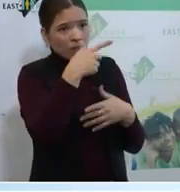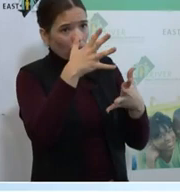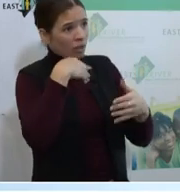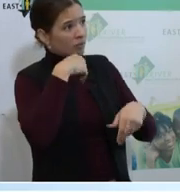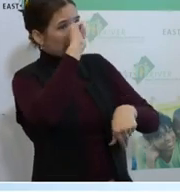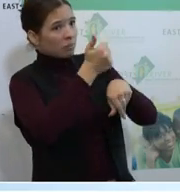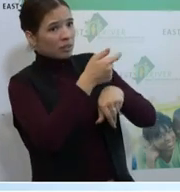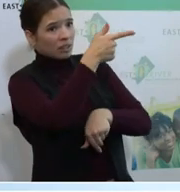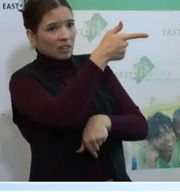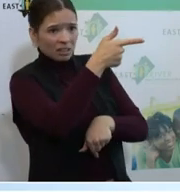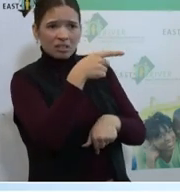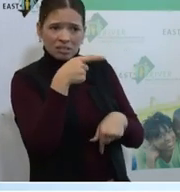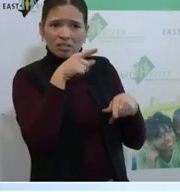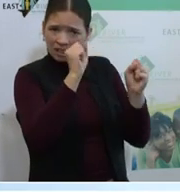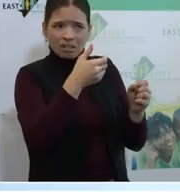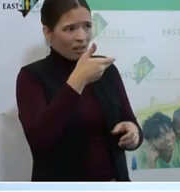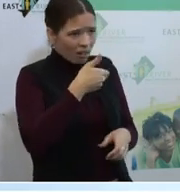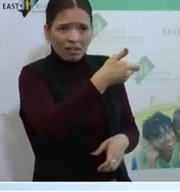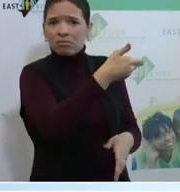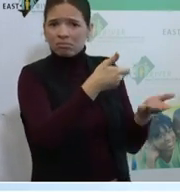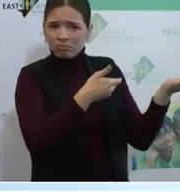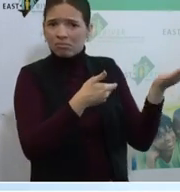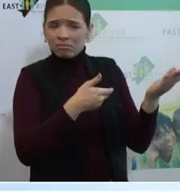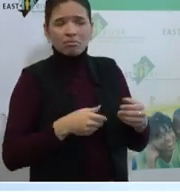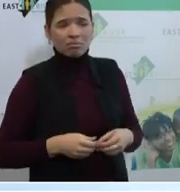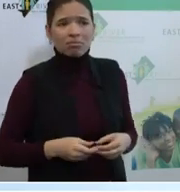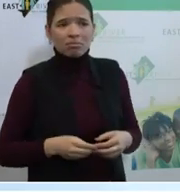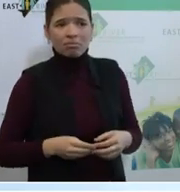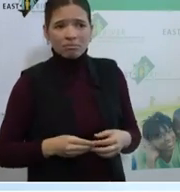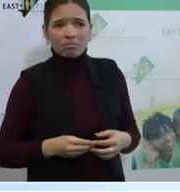invite me through my scheduling office or through DACL.